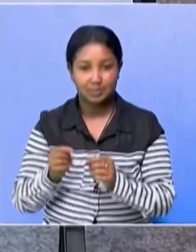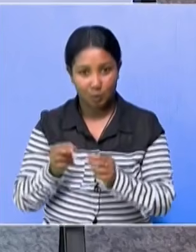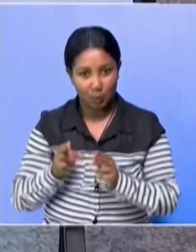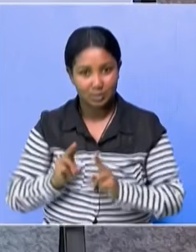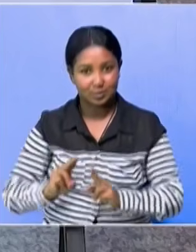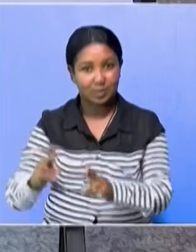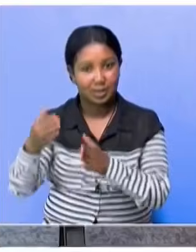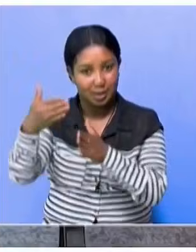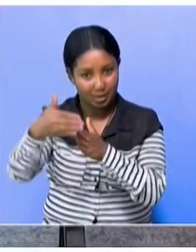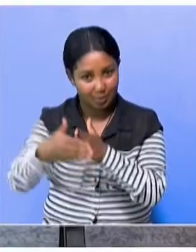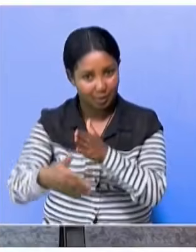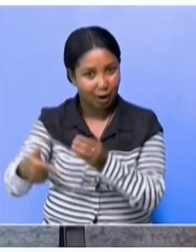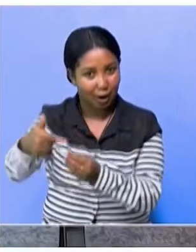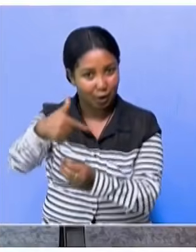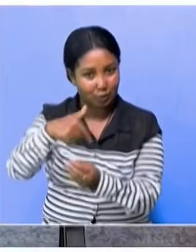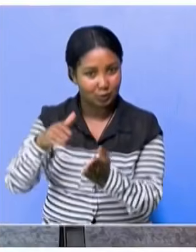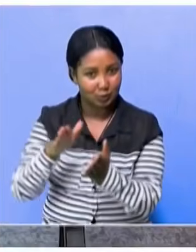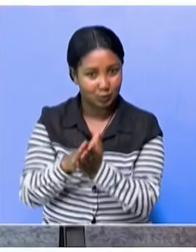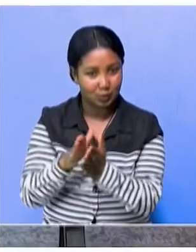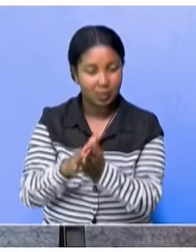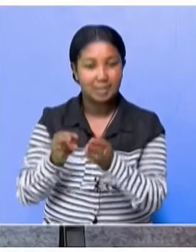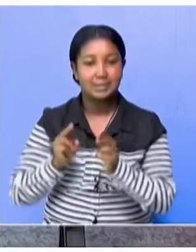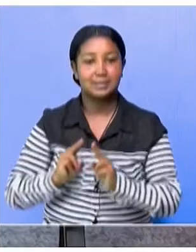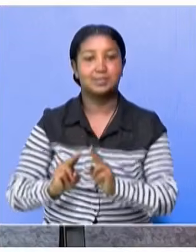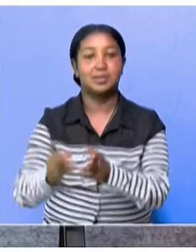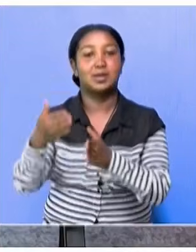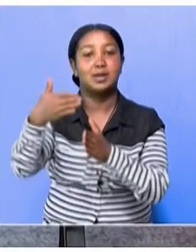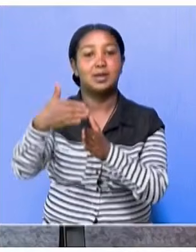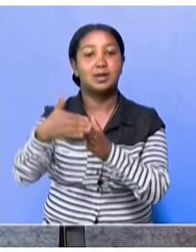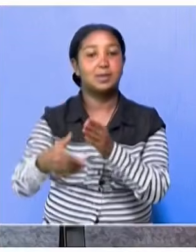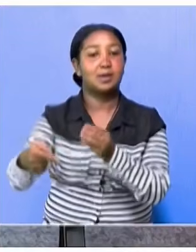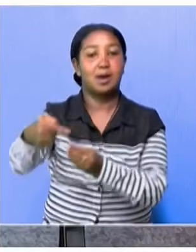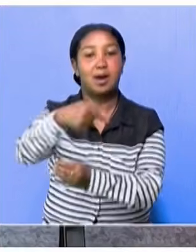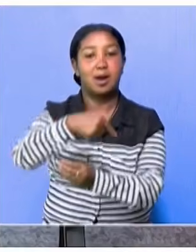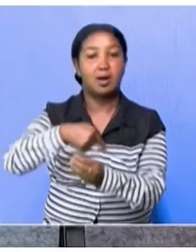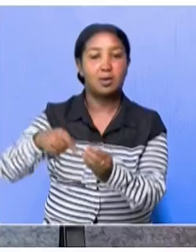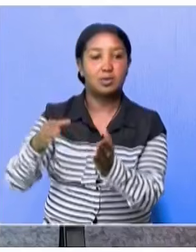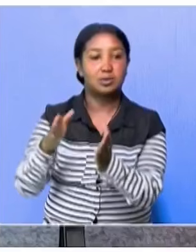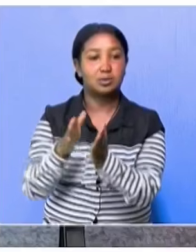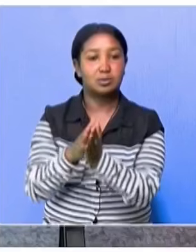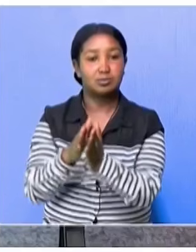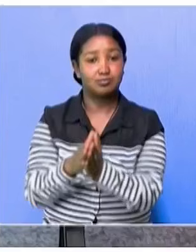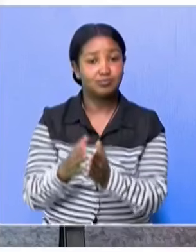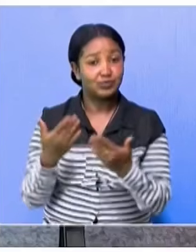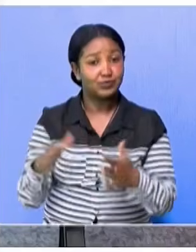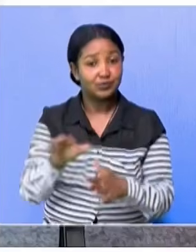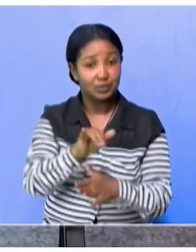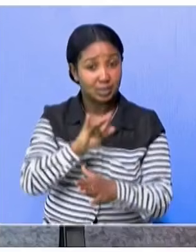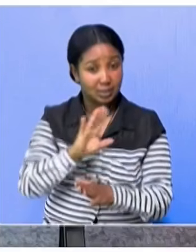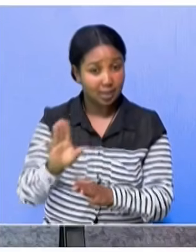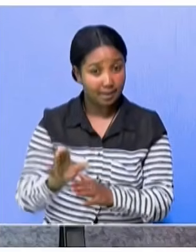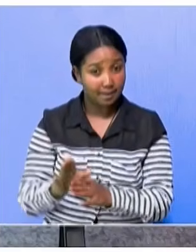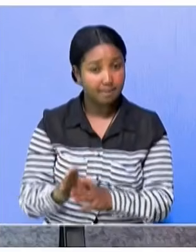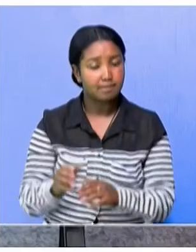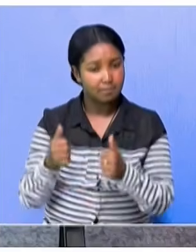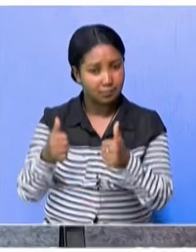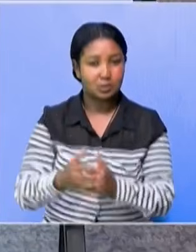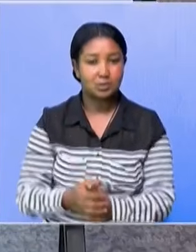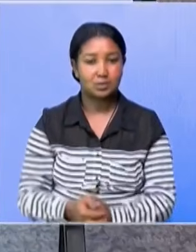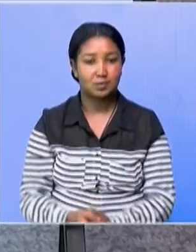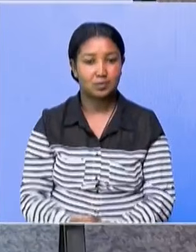limits around the school. Yeah, speed limits. Have you read it like this? That's